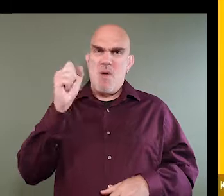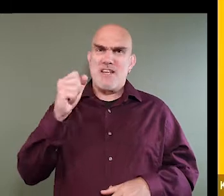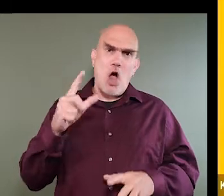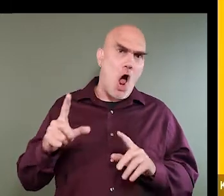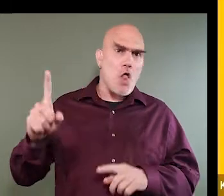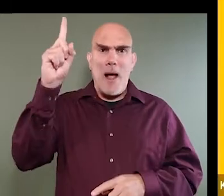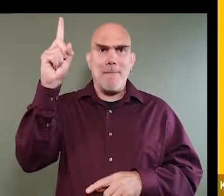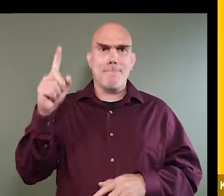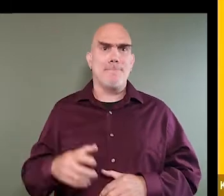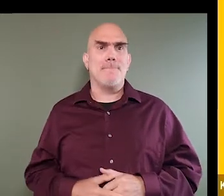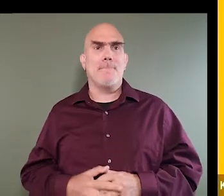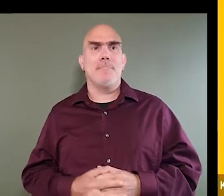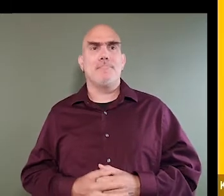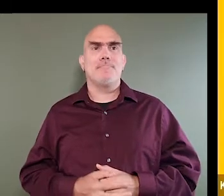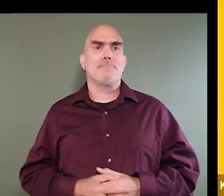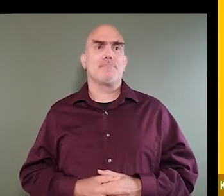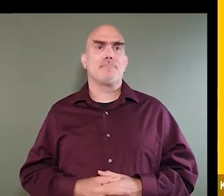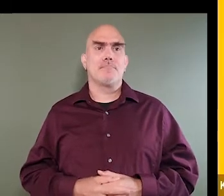deep breath.